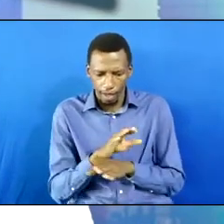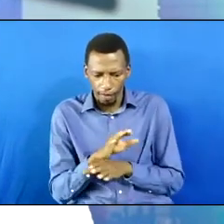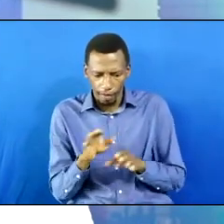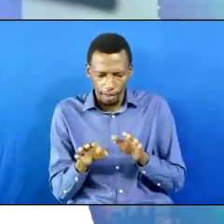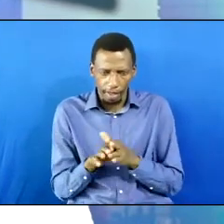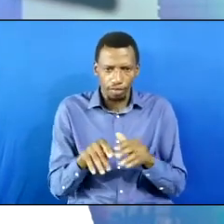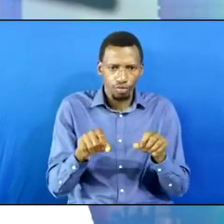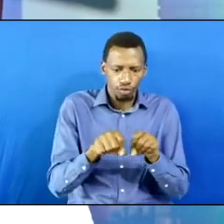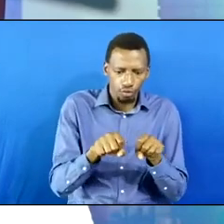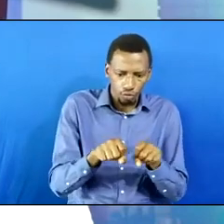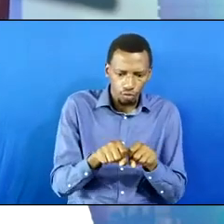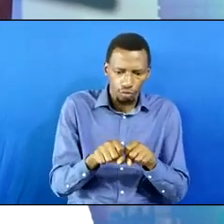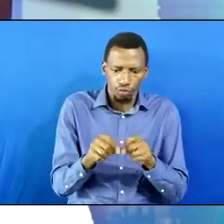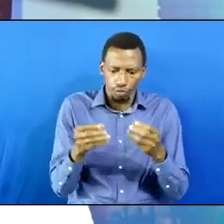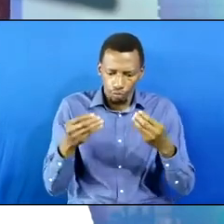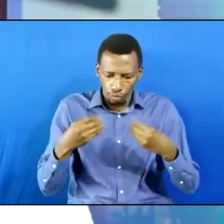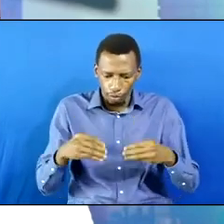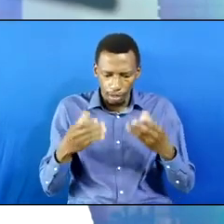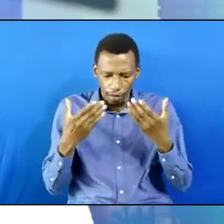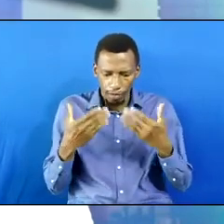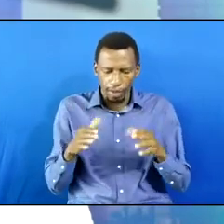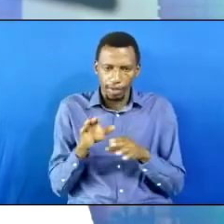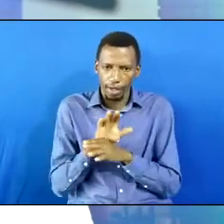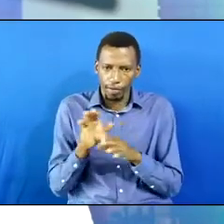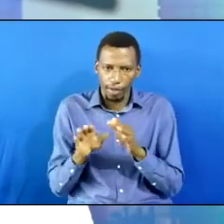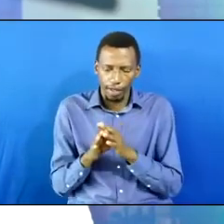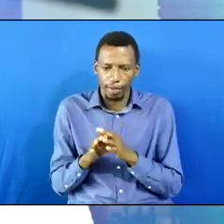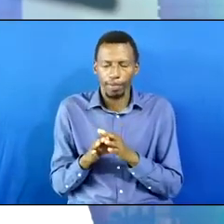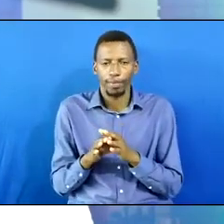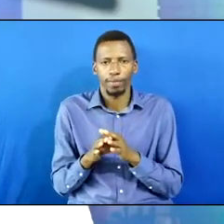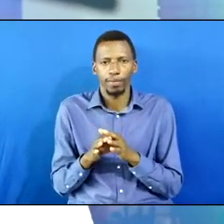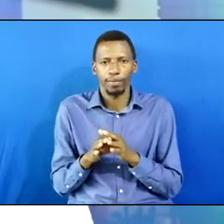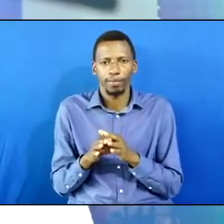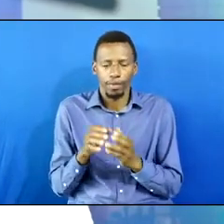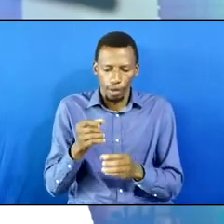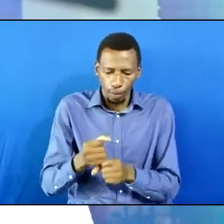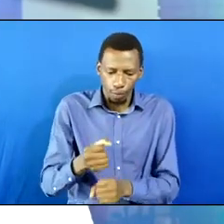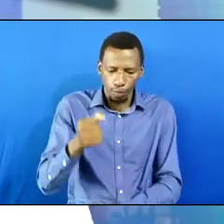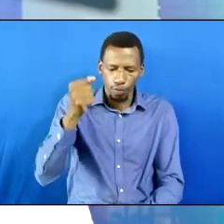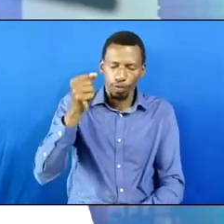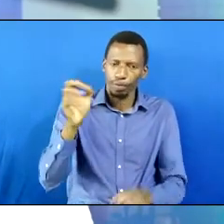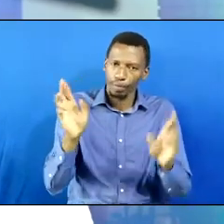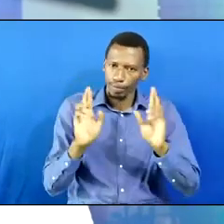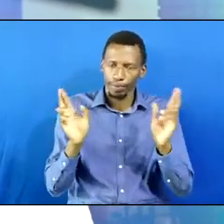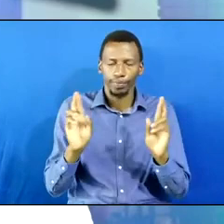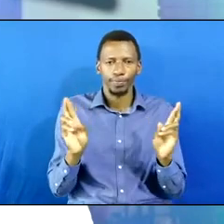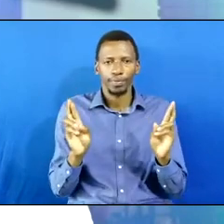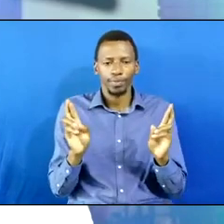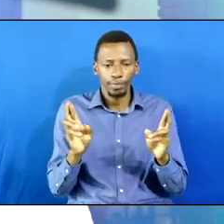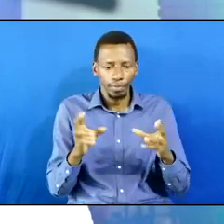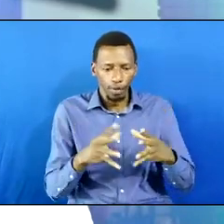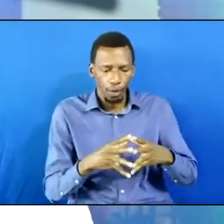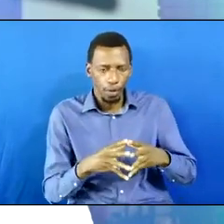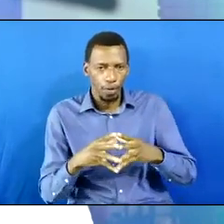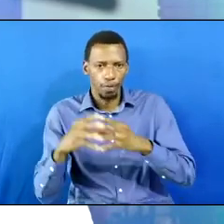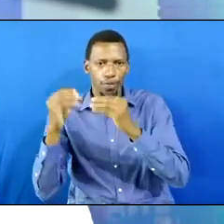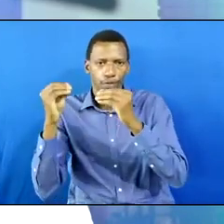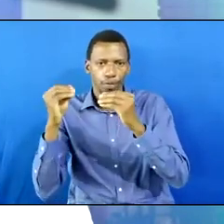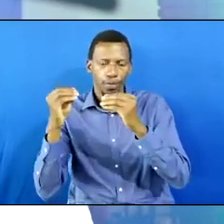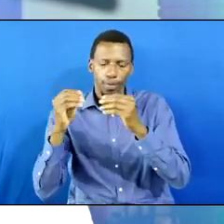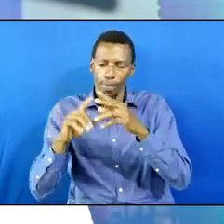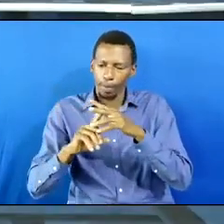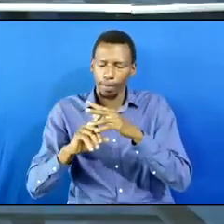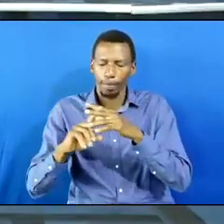their shoes on their legs, and having their staffs in their hands, ready to leave and to